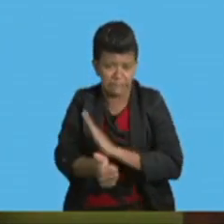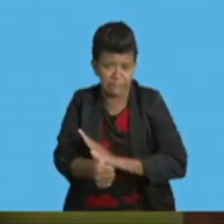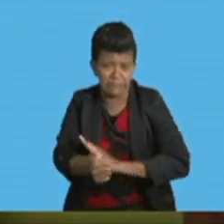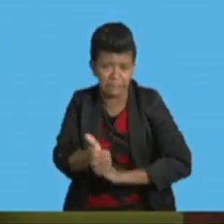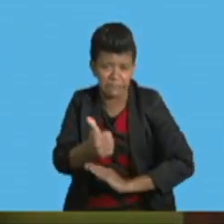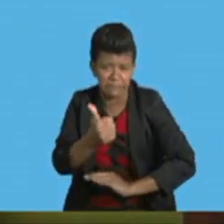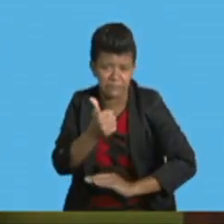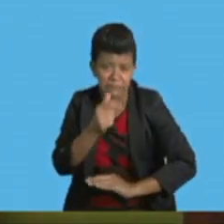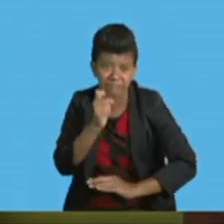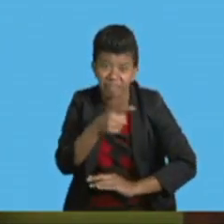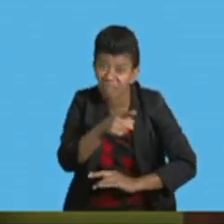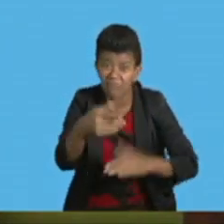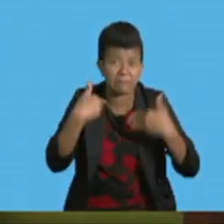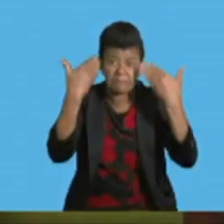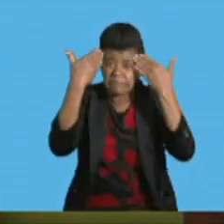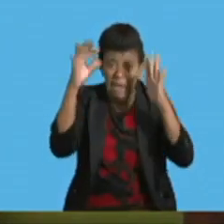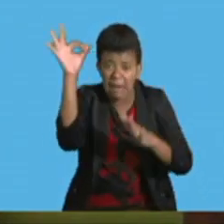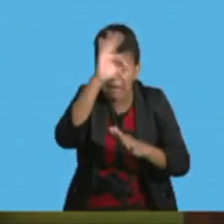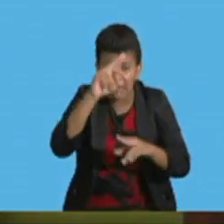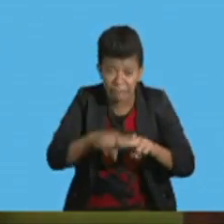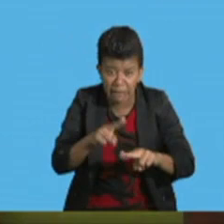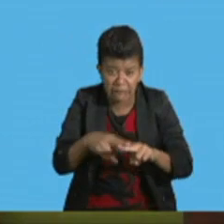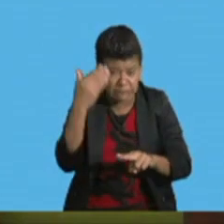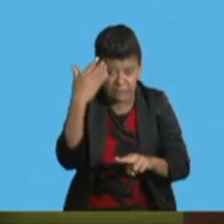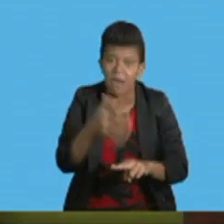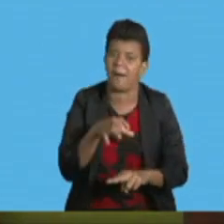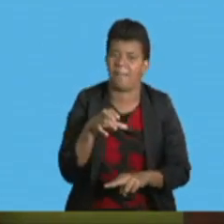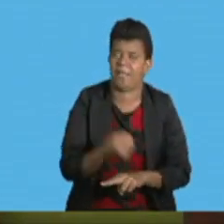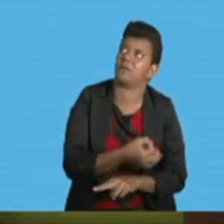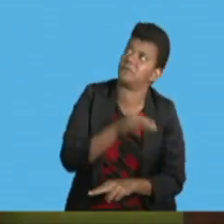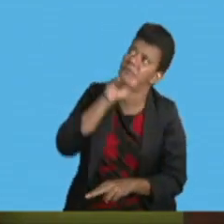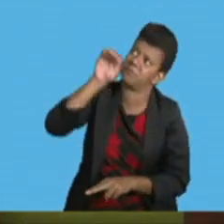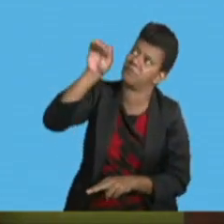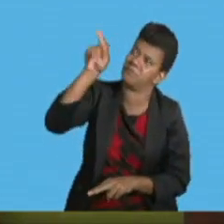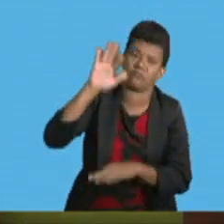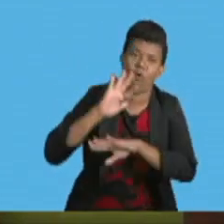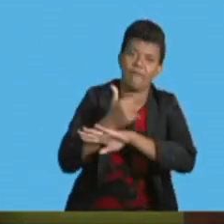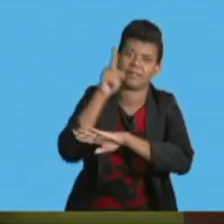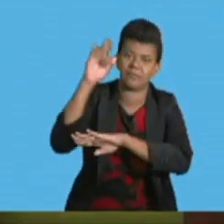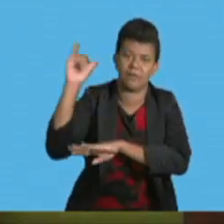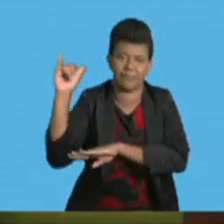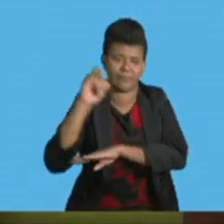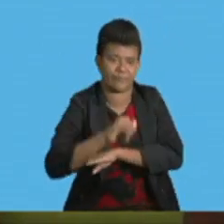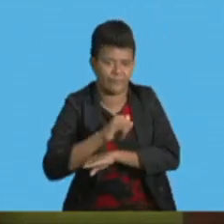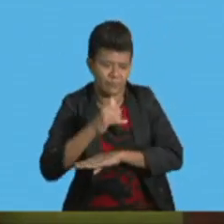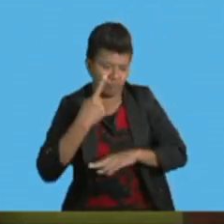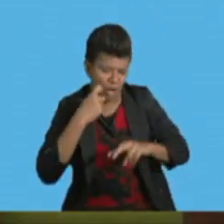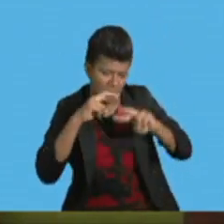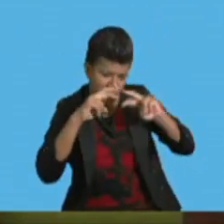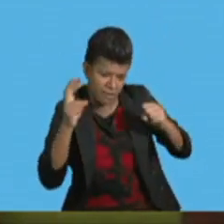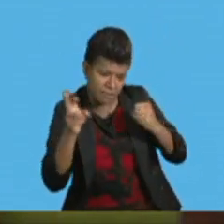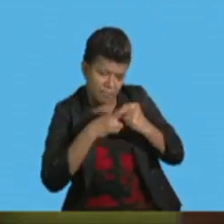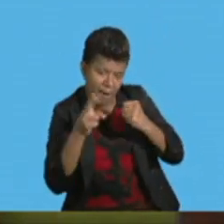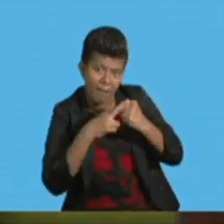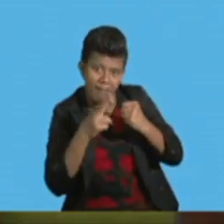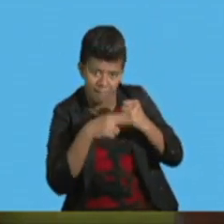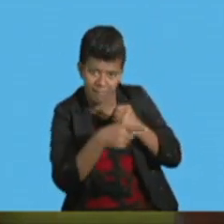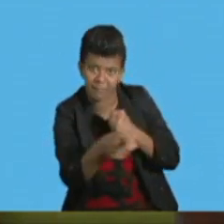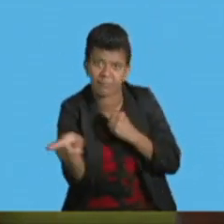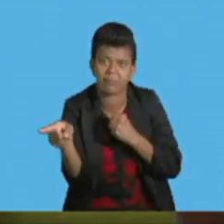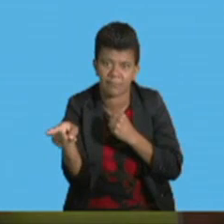locally, EFL will engage overseas experts through a competitive tender process. Mr. Speaker, sir,